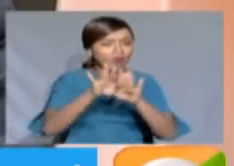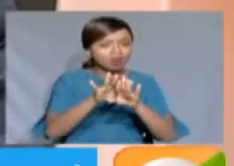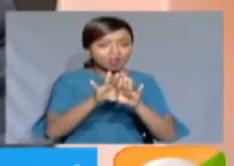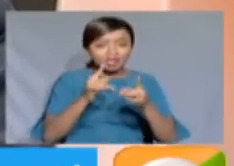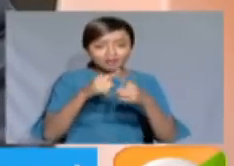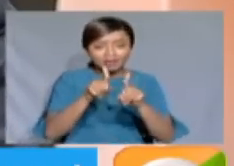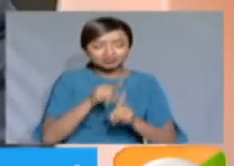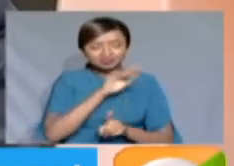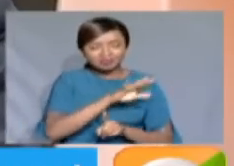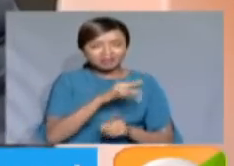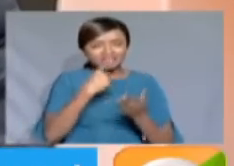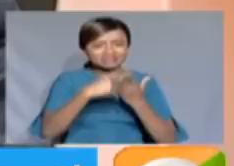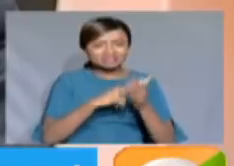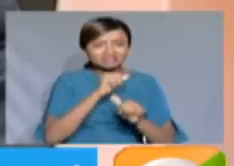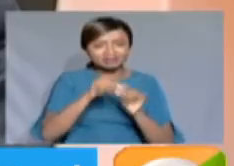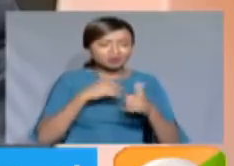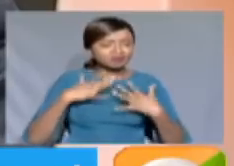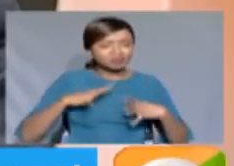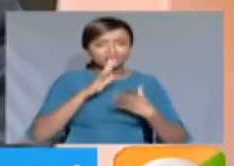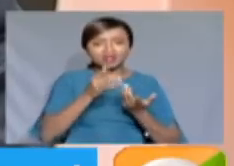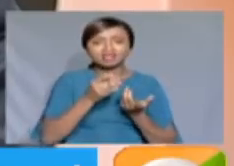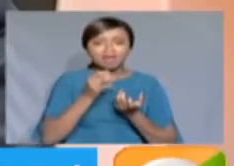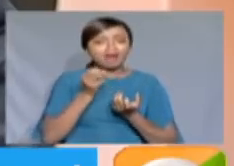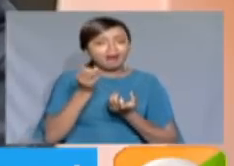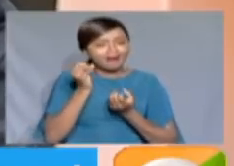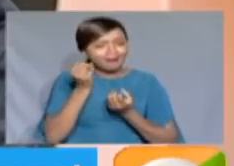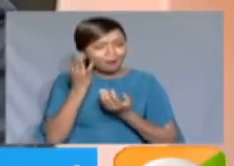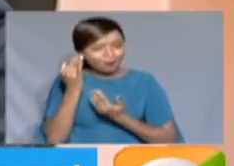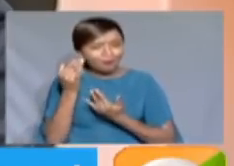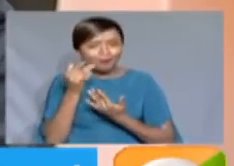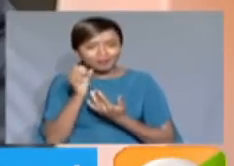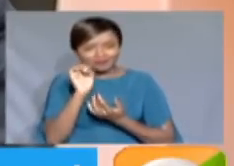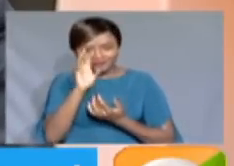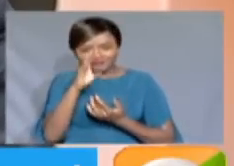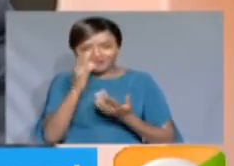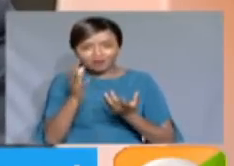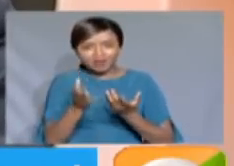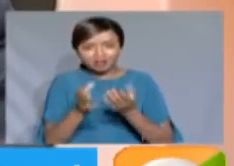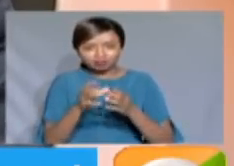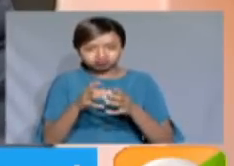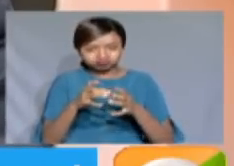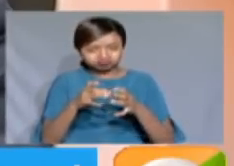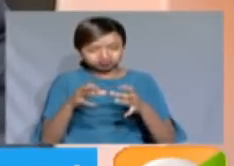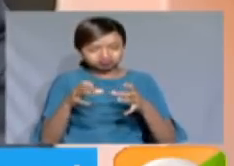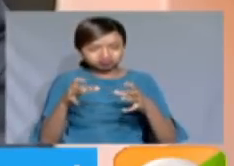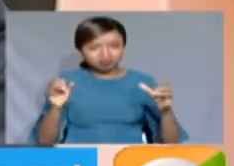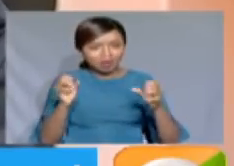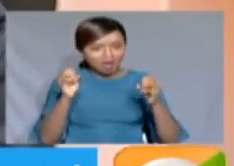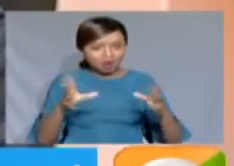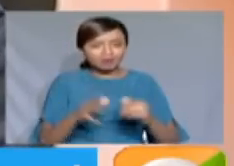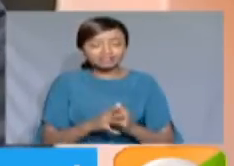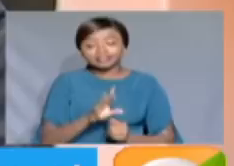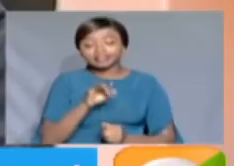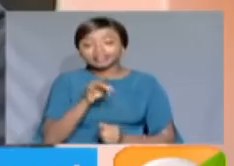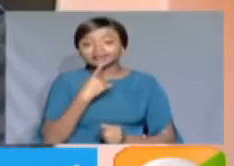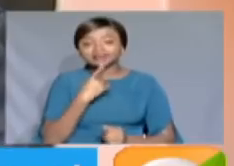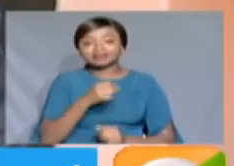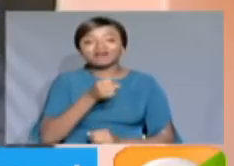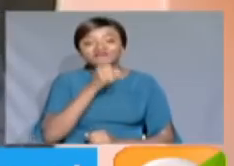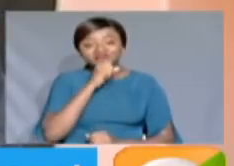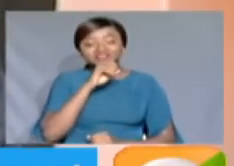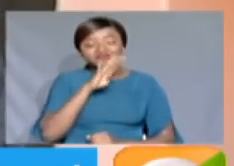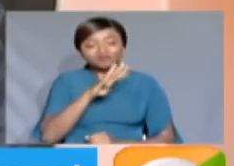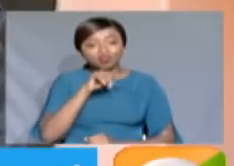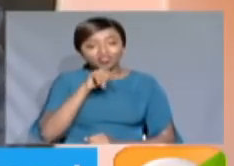on the people that he expect or he project to actually be on that line. And starting he says from about 54,000. Yeah, starting from